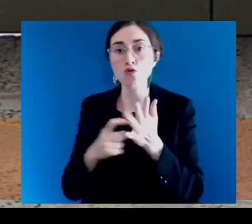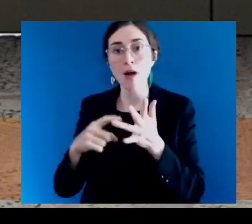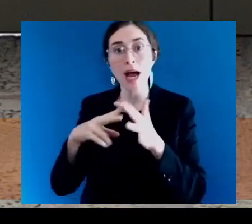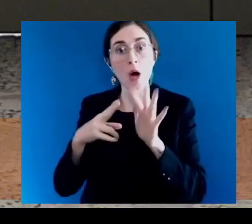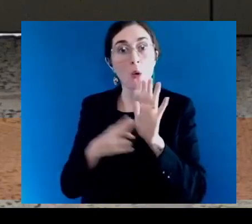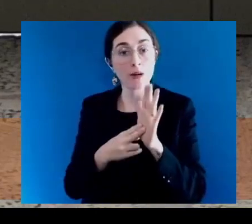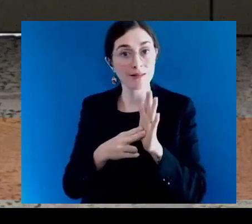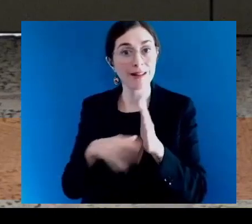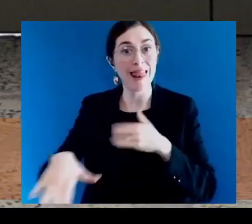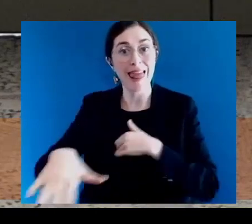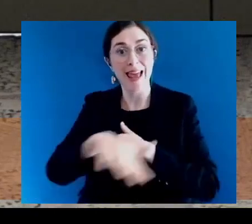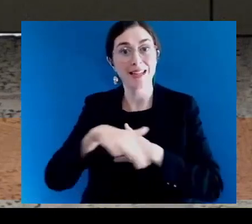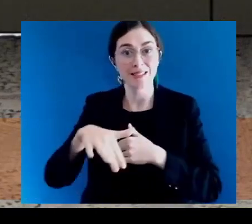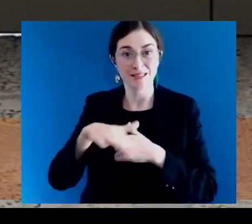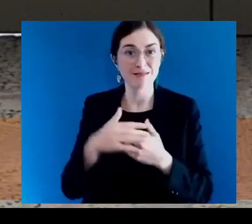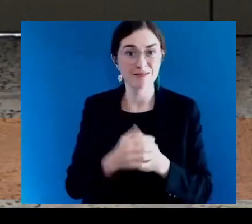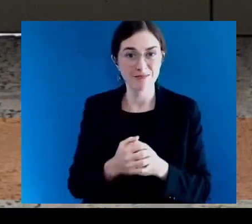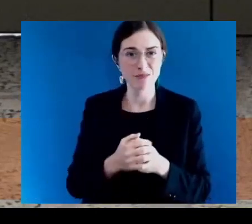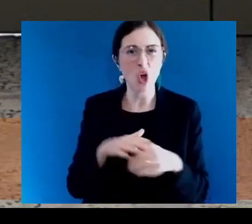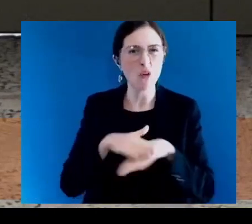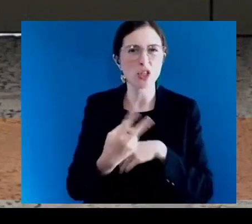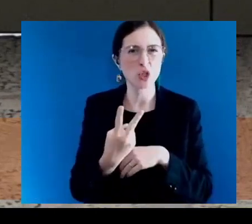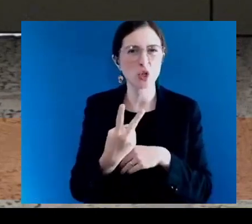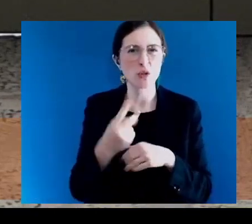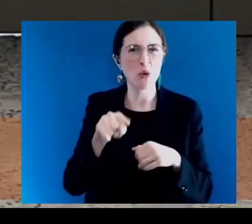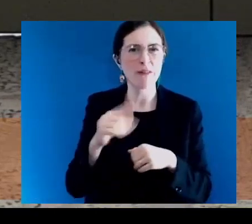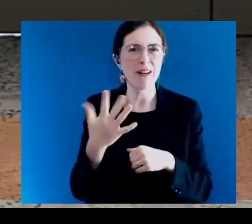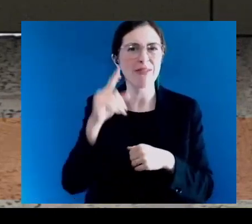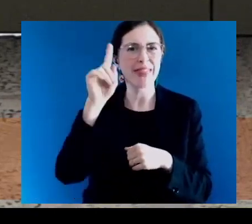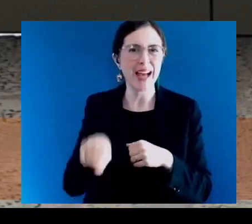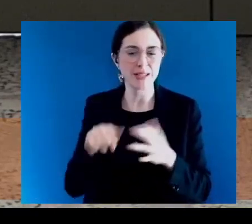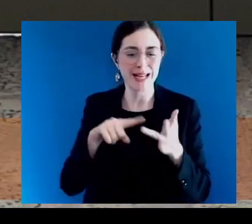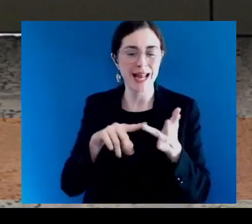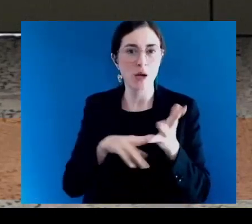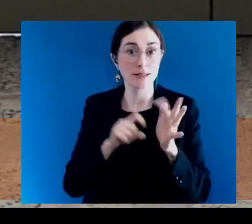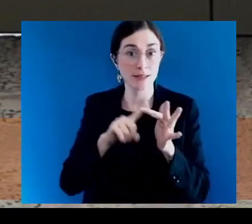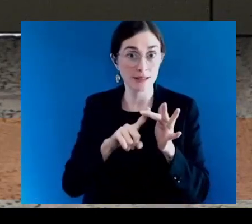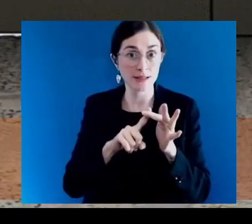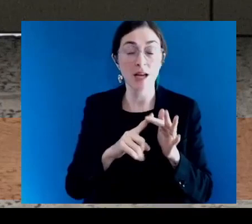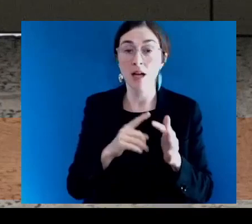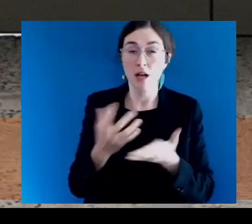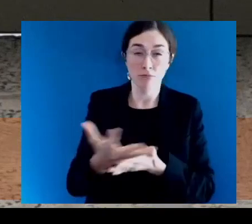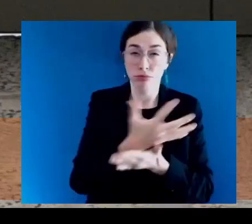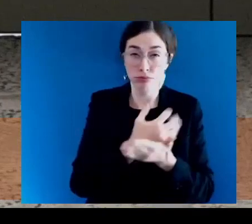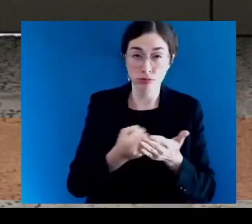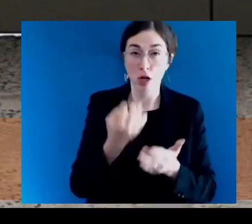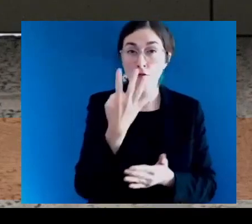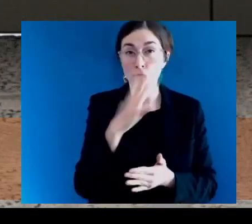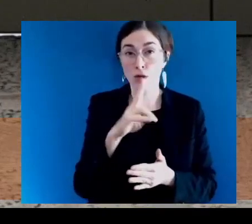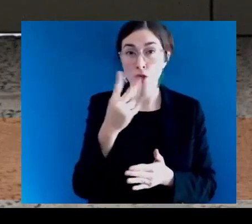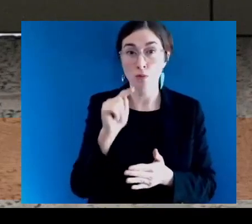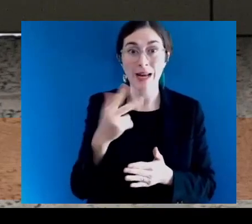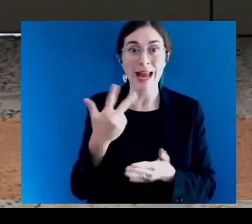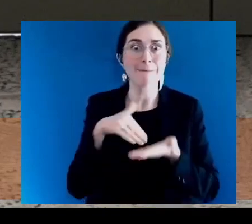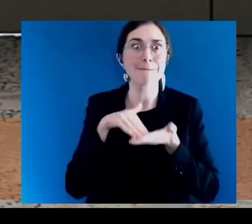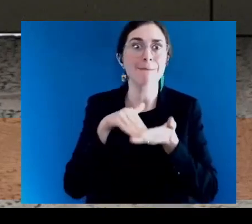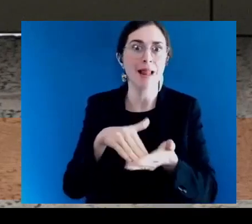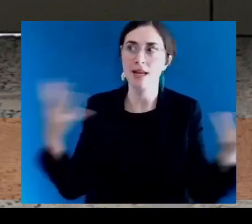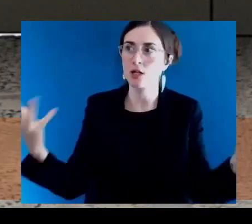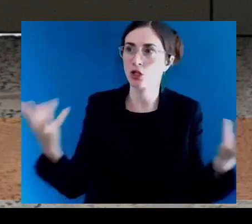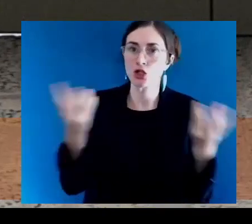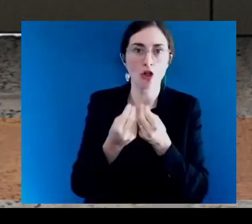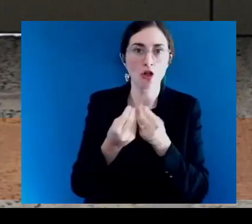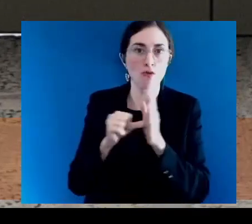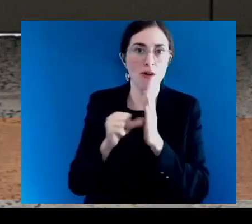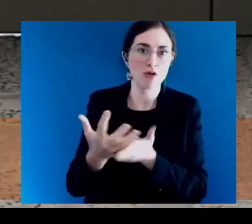of 2,500 ounces, the figure is 42.8 million into consolidated revenue, collected to provide